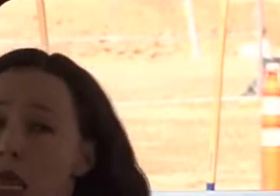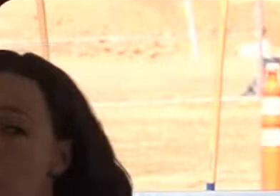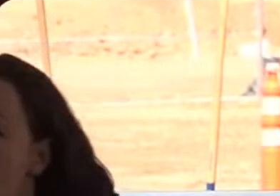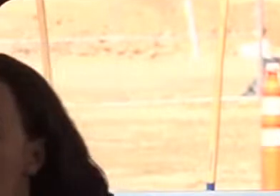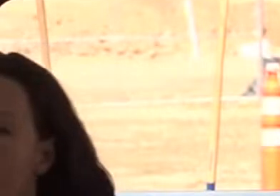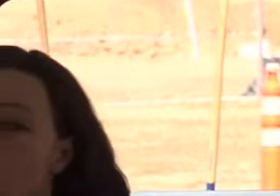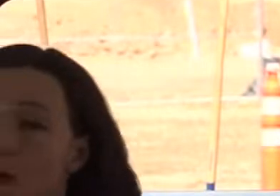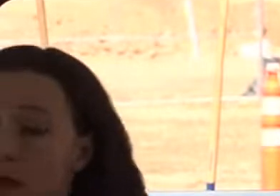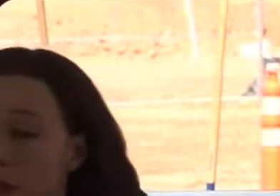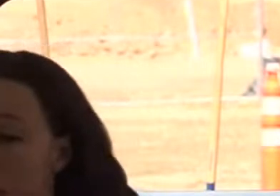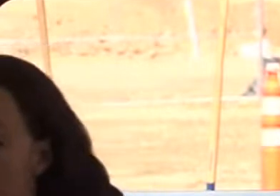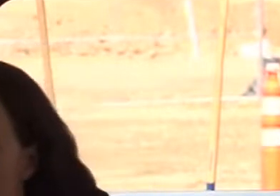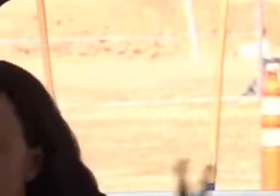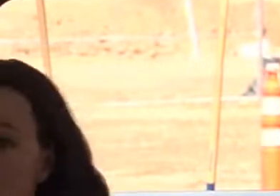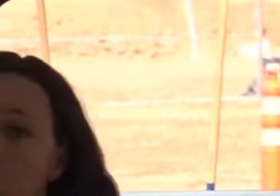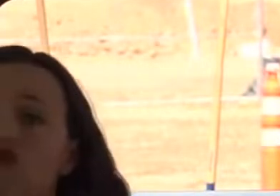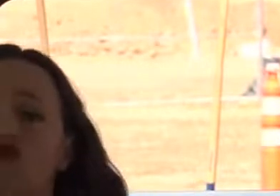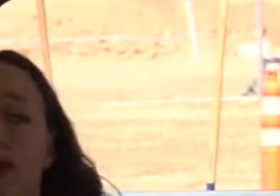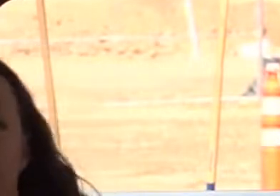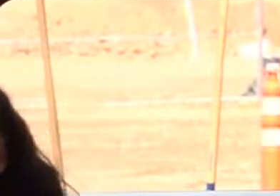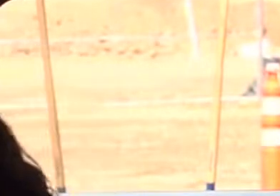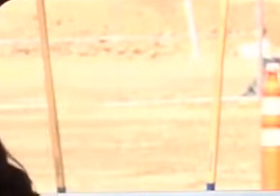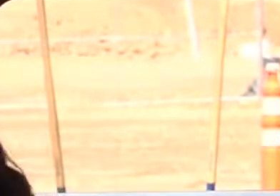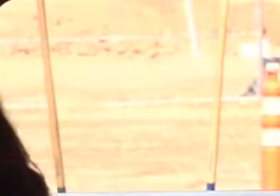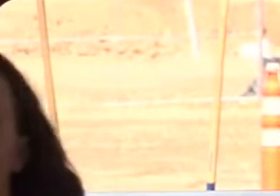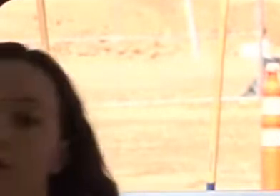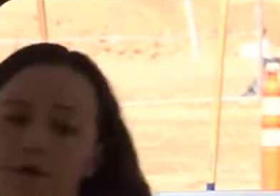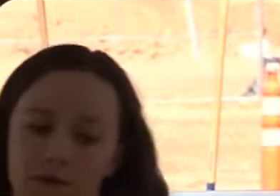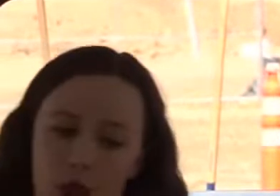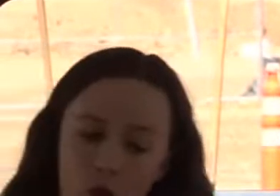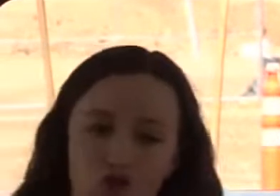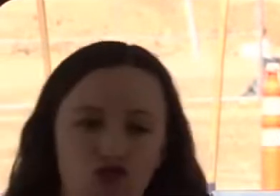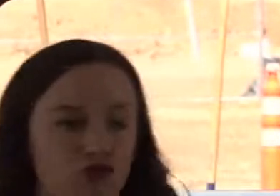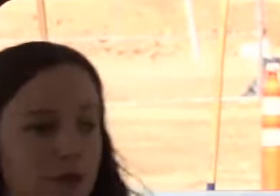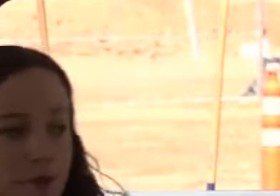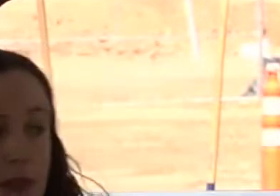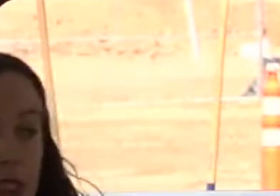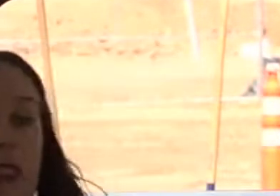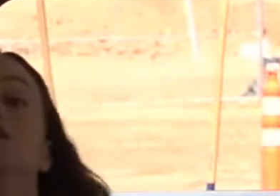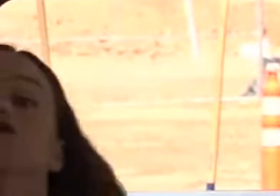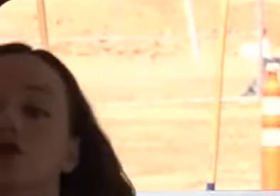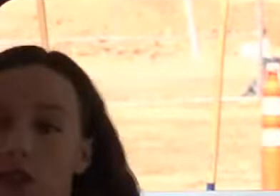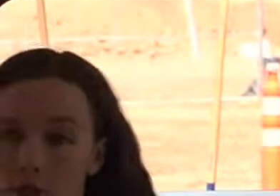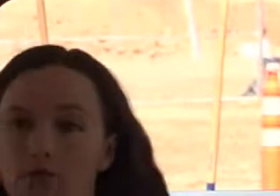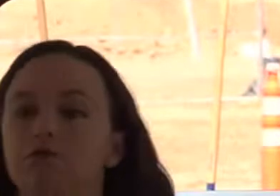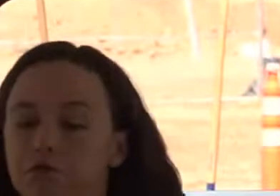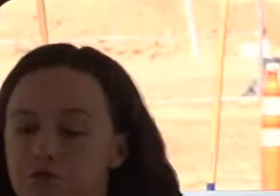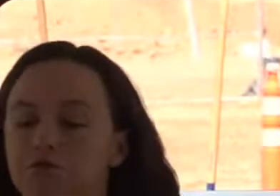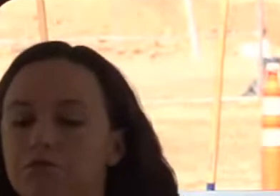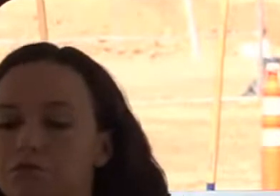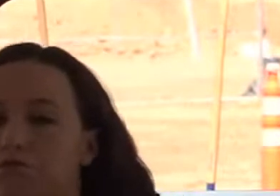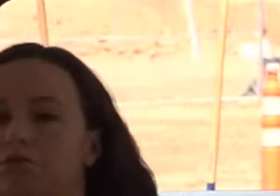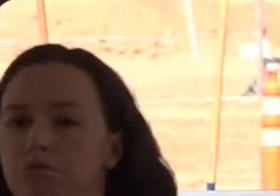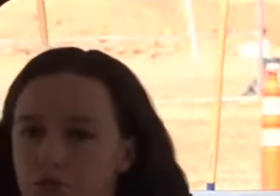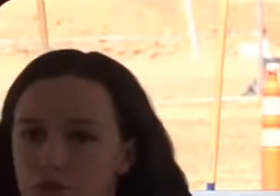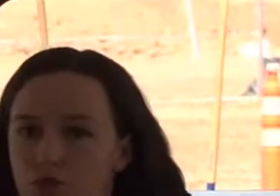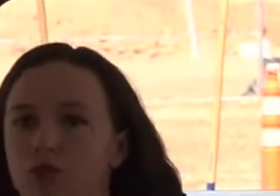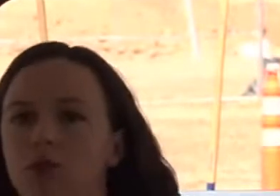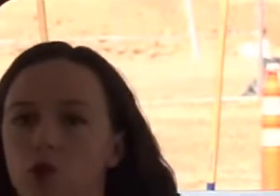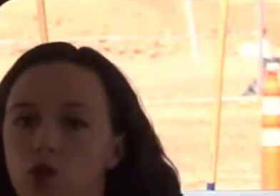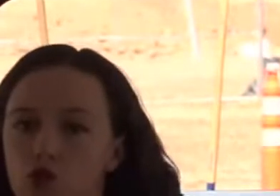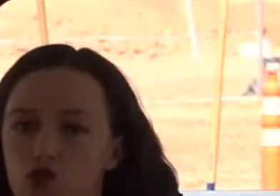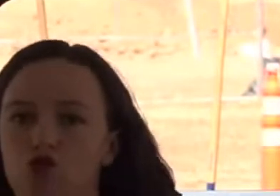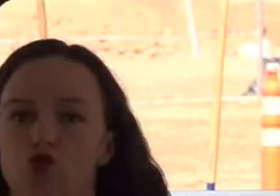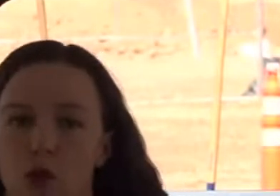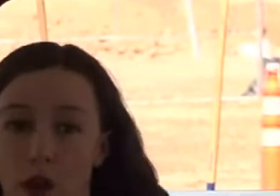from the campus, from the faculty, from the district. Just trying to put all